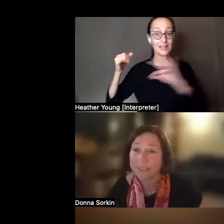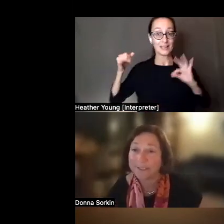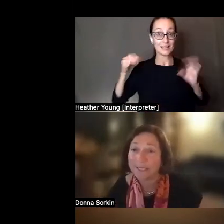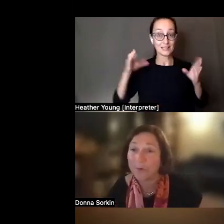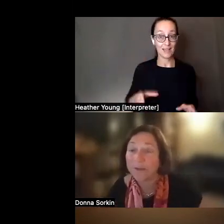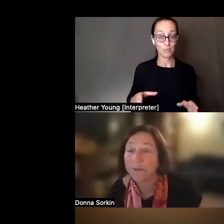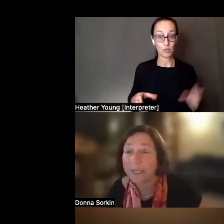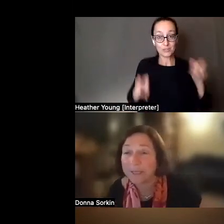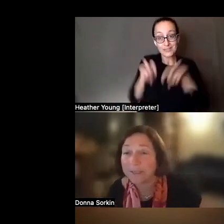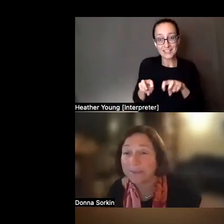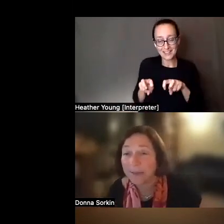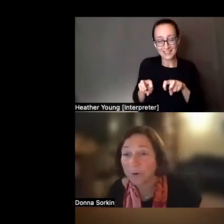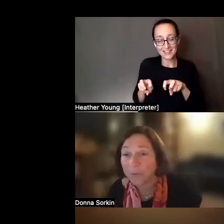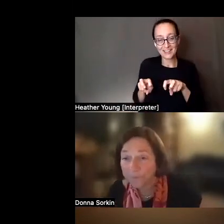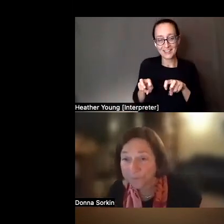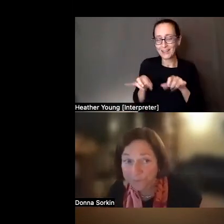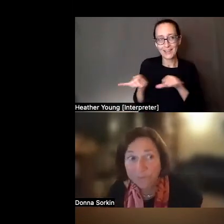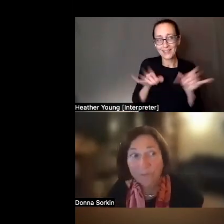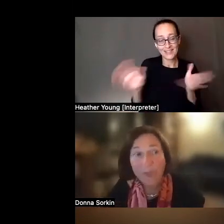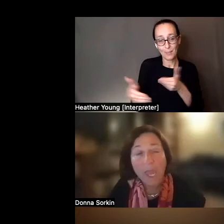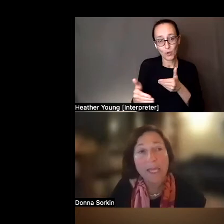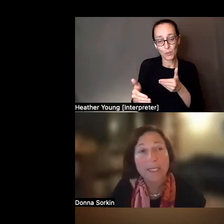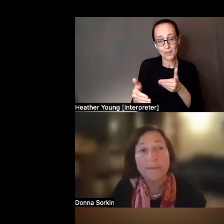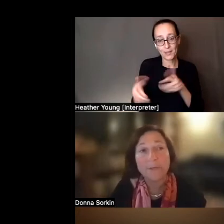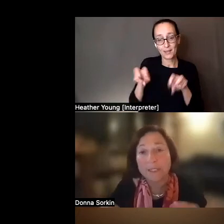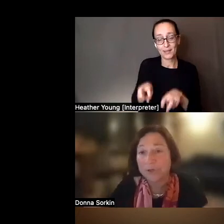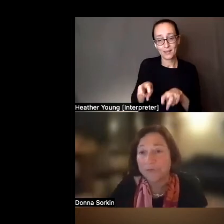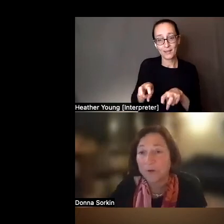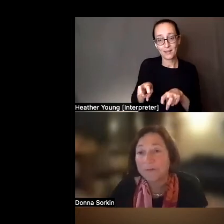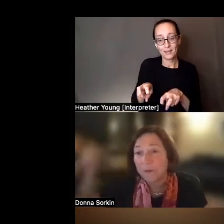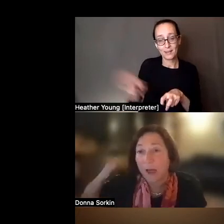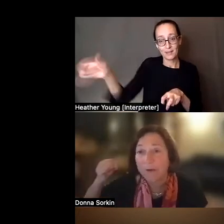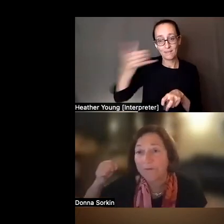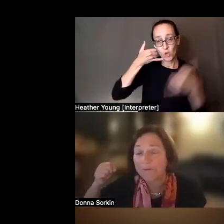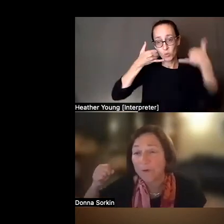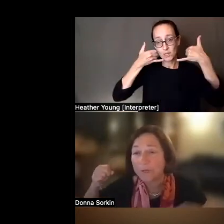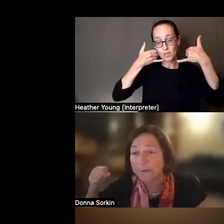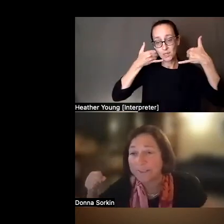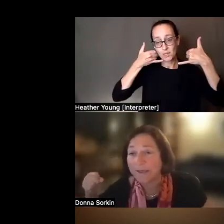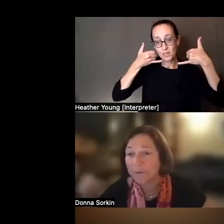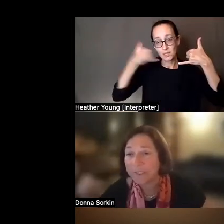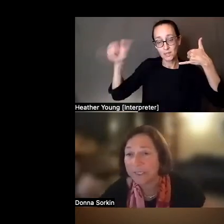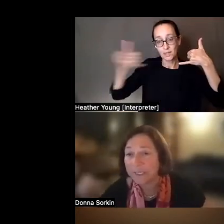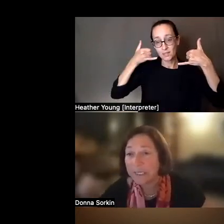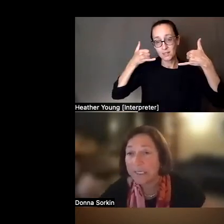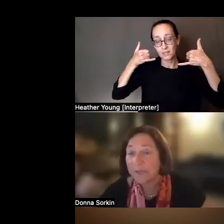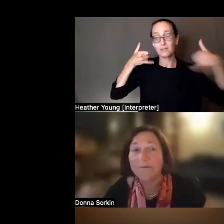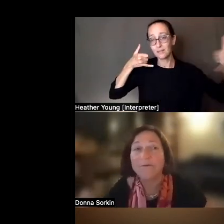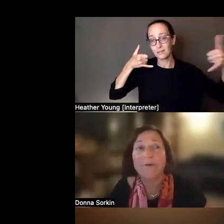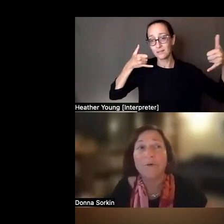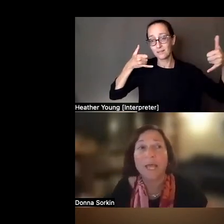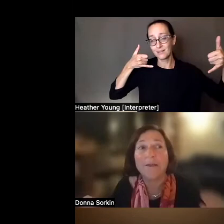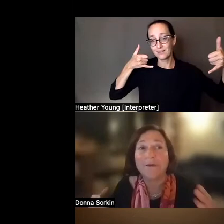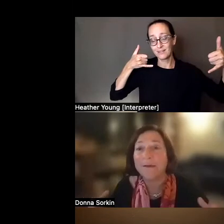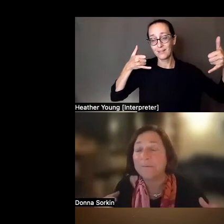be sitting with me in the same room. And we had two phones. So I would have a phone and a staff person would have a